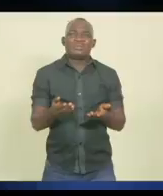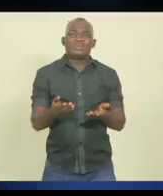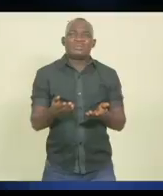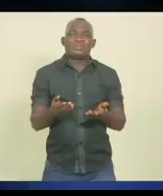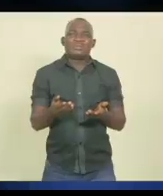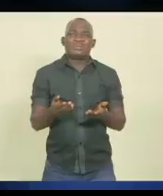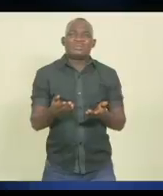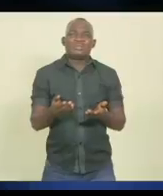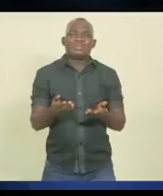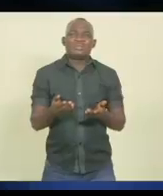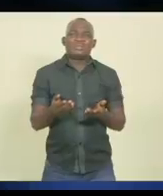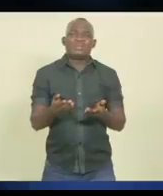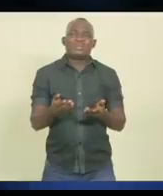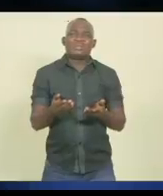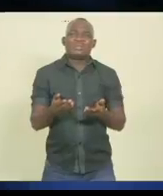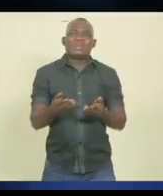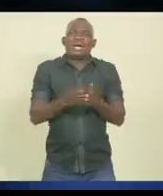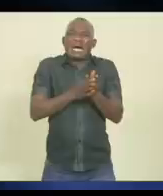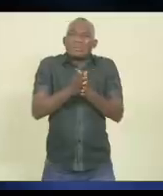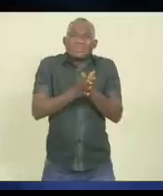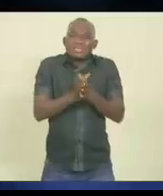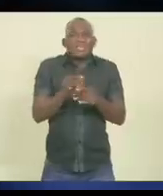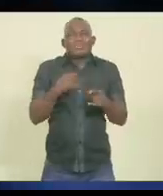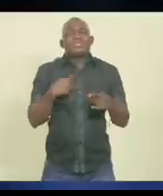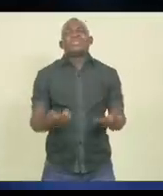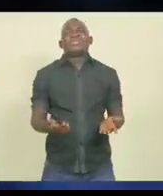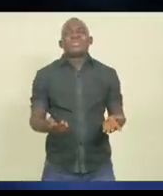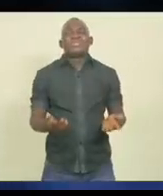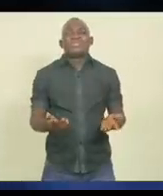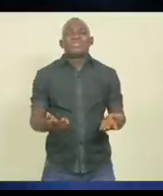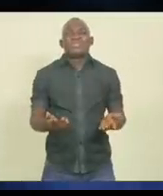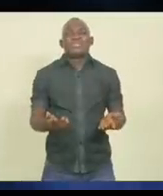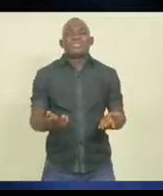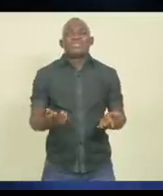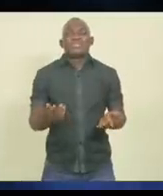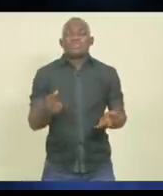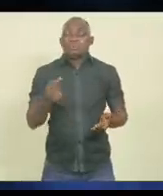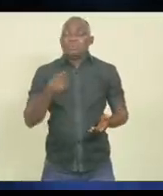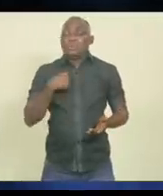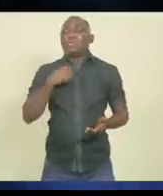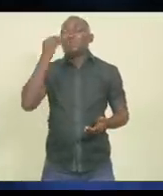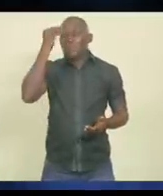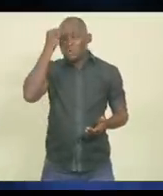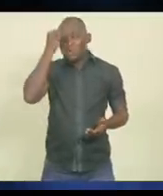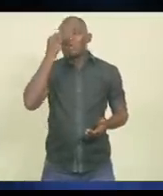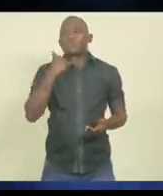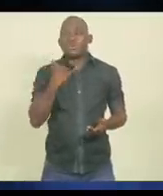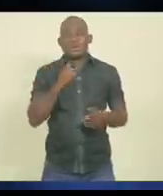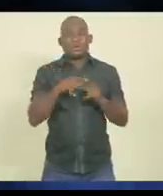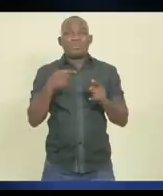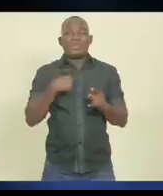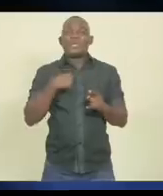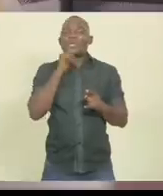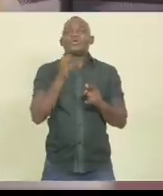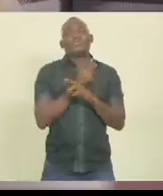Maybe I pushed him. I mean, I never did. But I wasn't ready